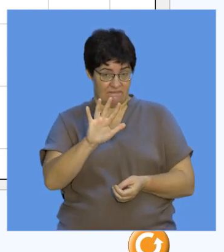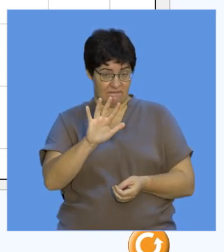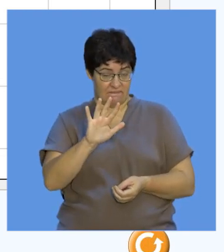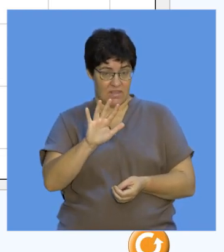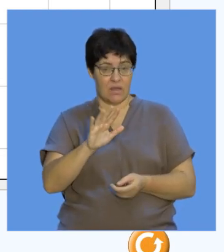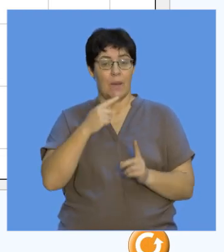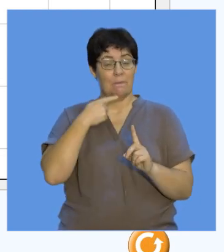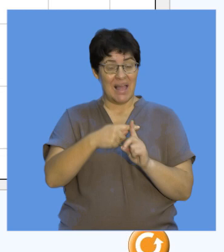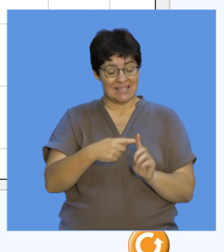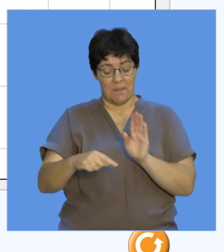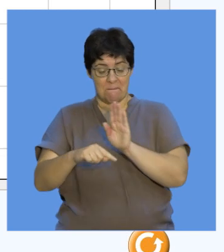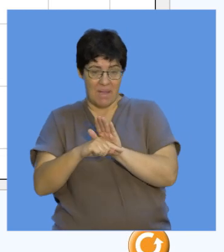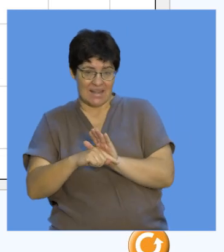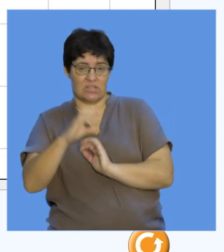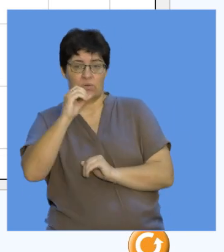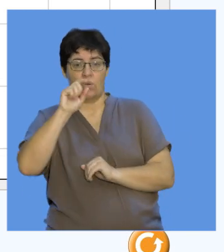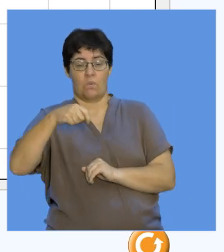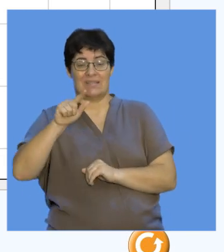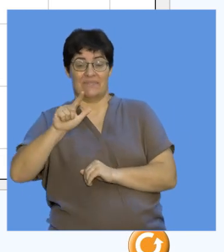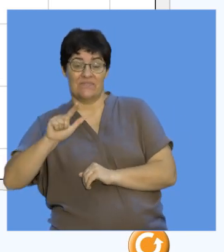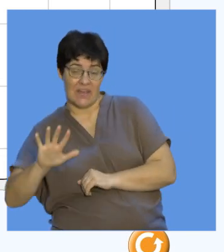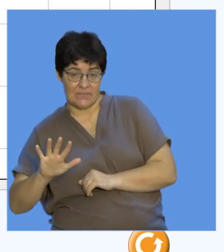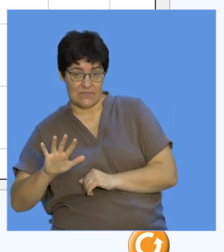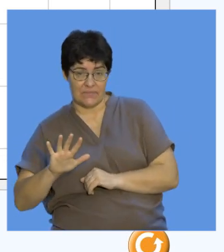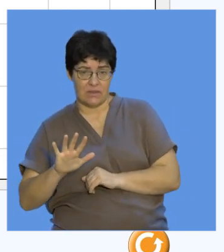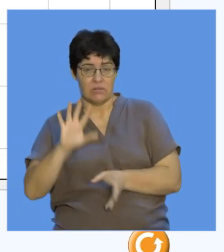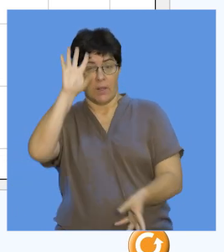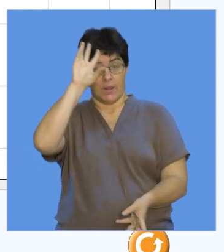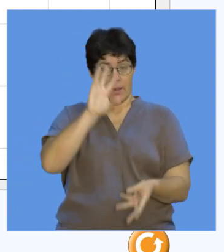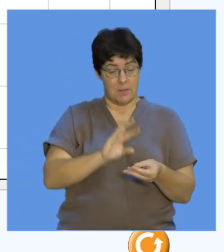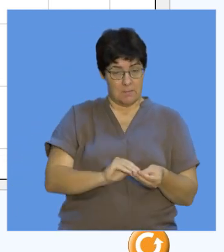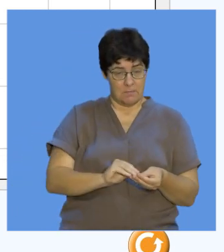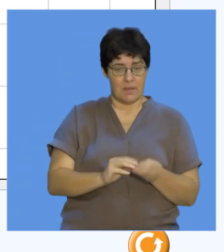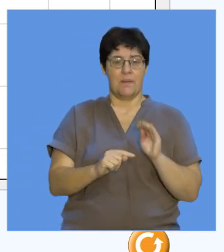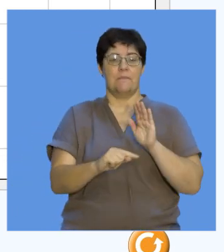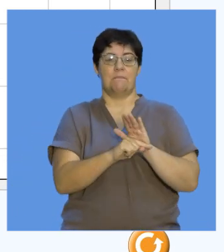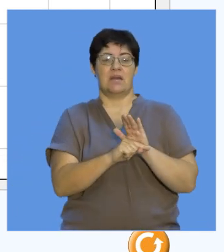plus minus 0.75. So my total is minus